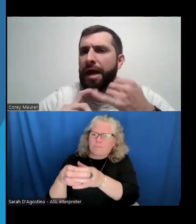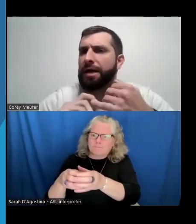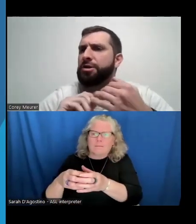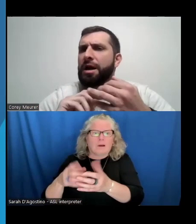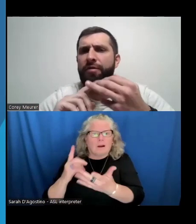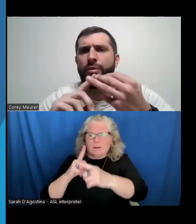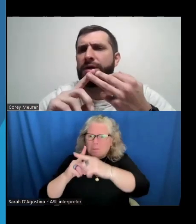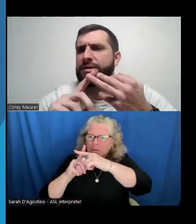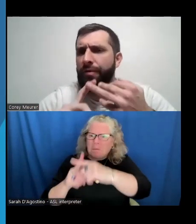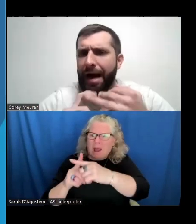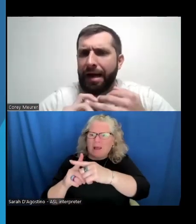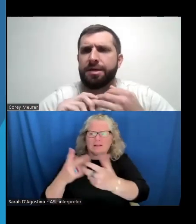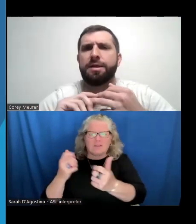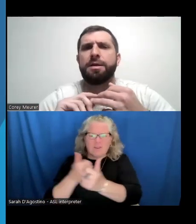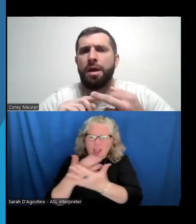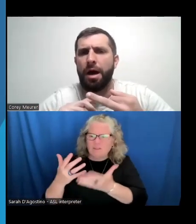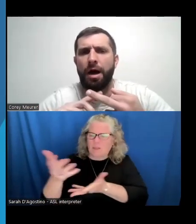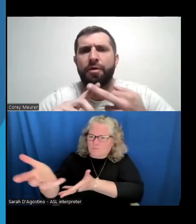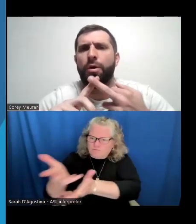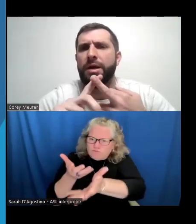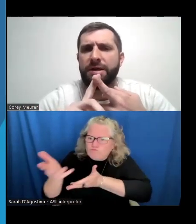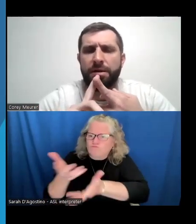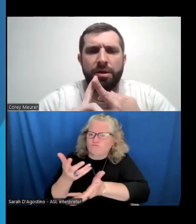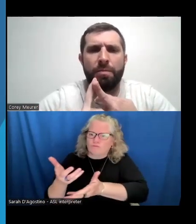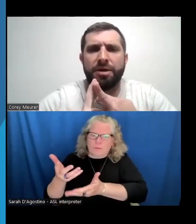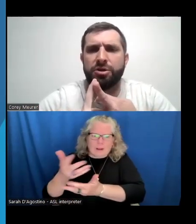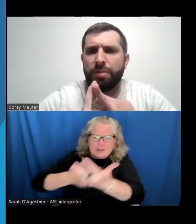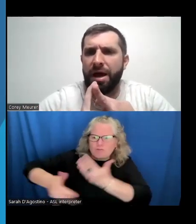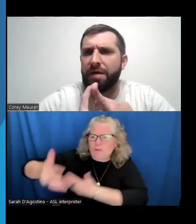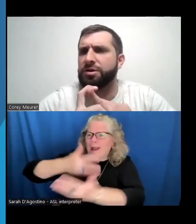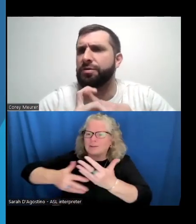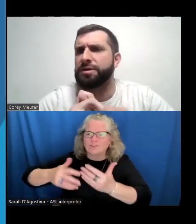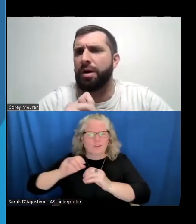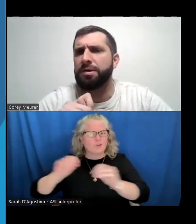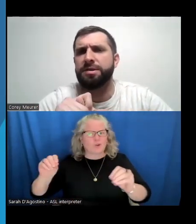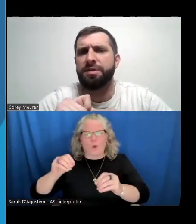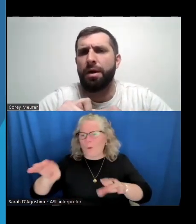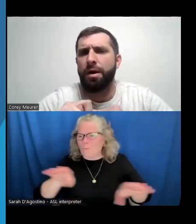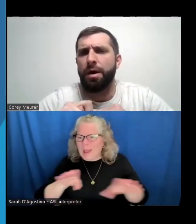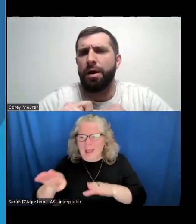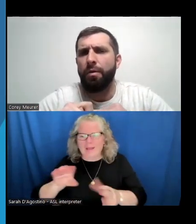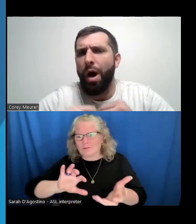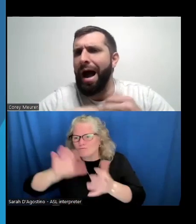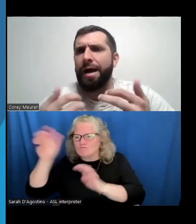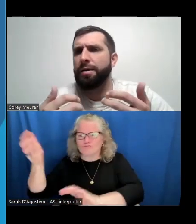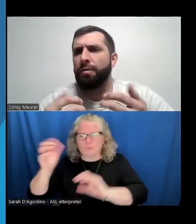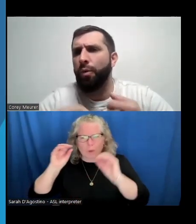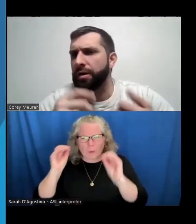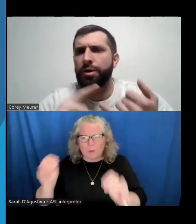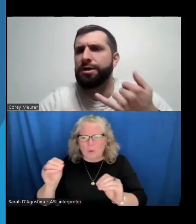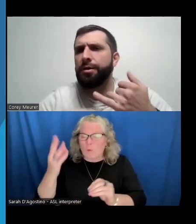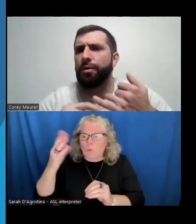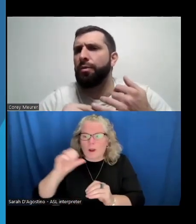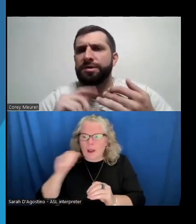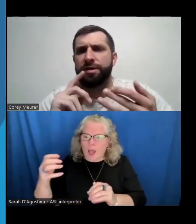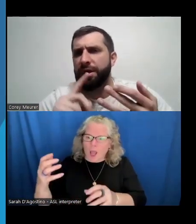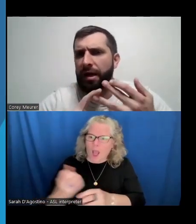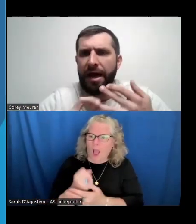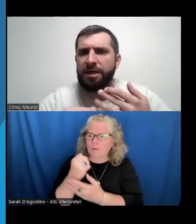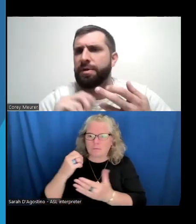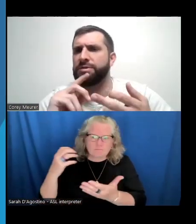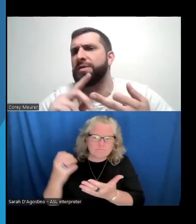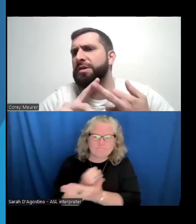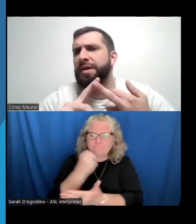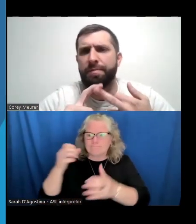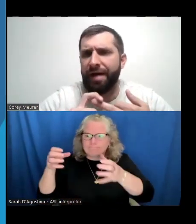was engaged and everyone interacted and there weren't any, major behaviors or responses, why? What did we do? Was it